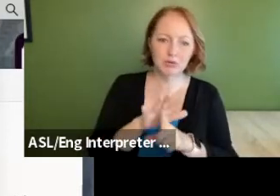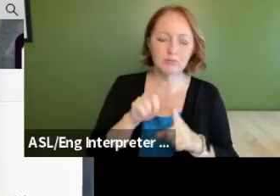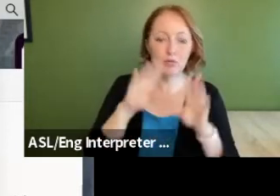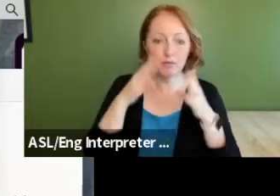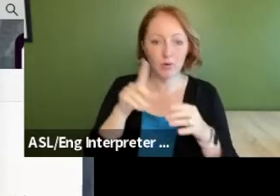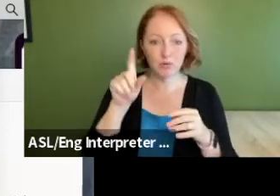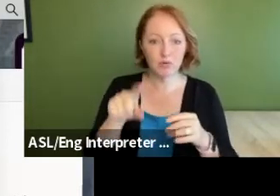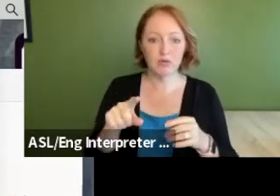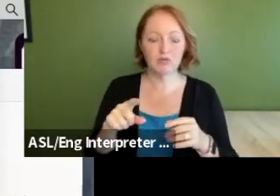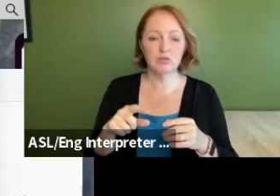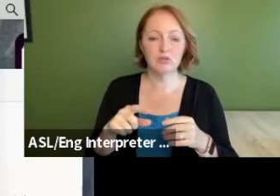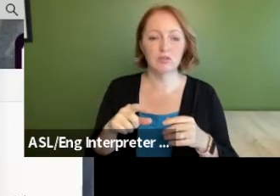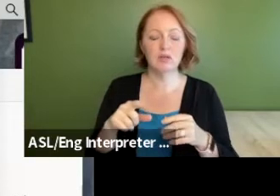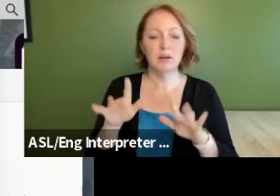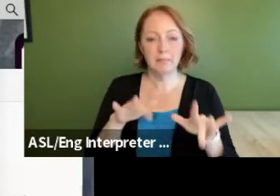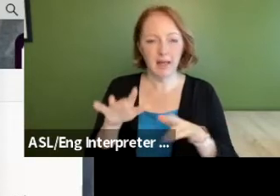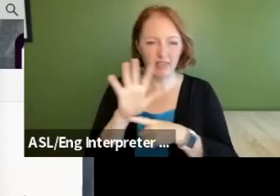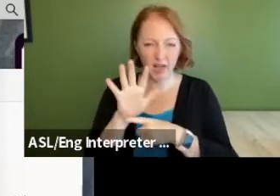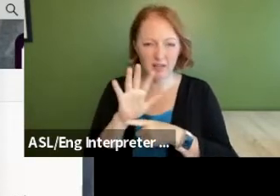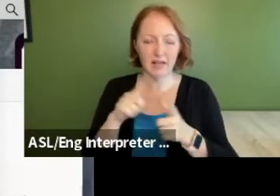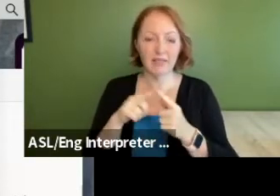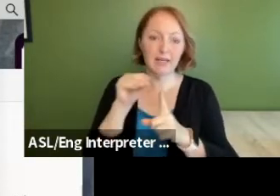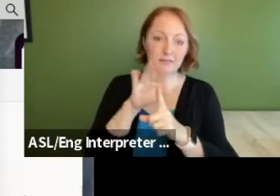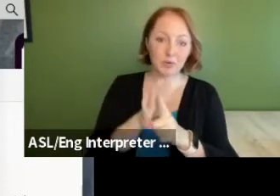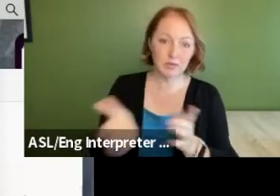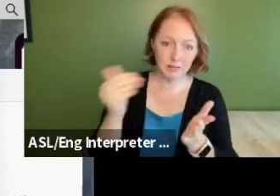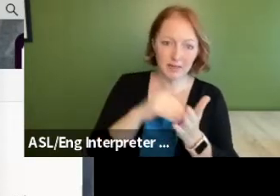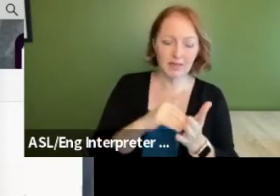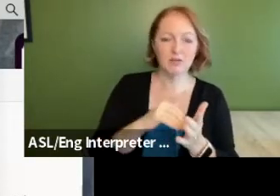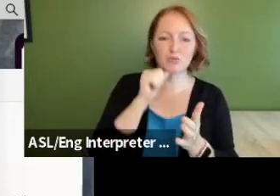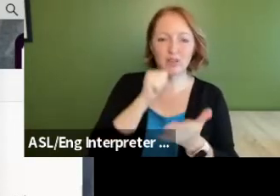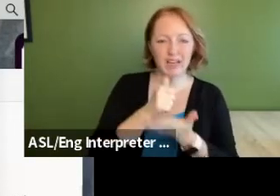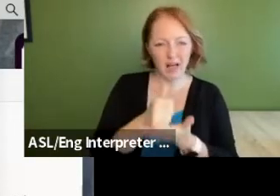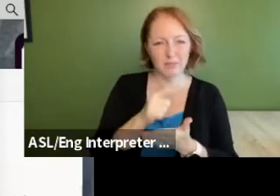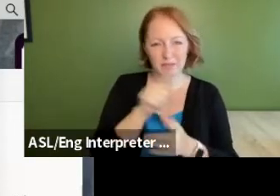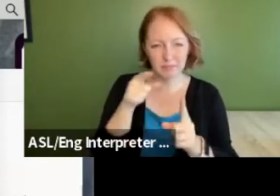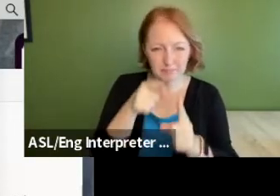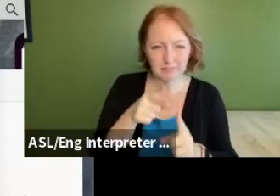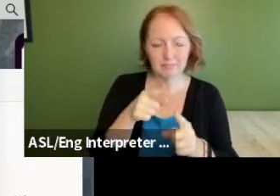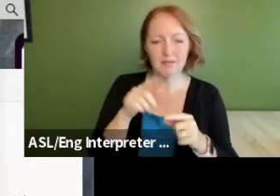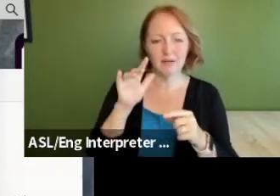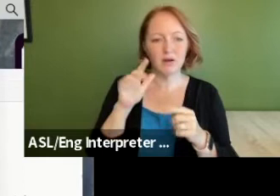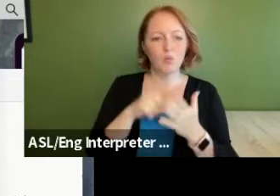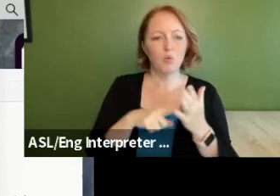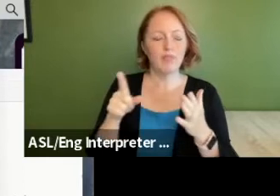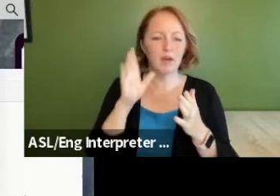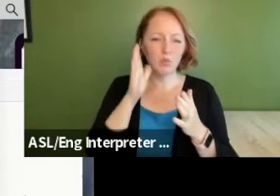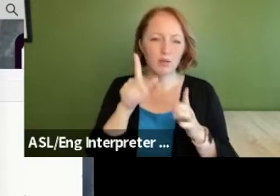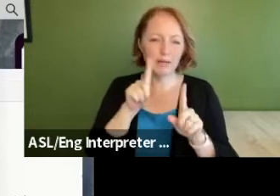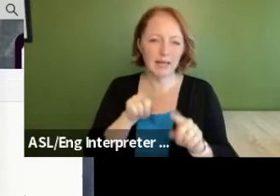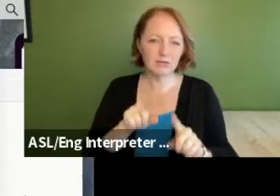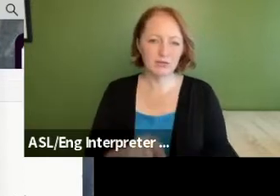question, playing the content and then exposing them again really helps them hone in on that, on what they're gonna be